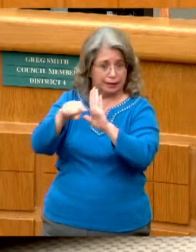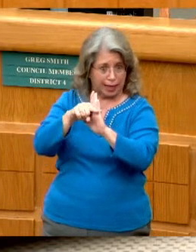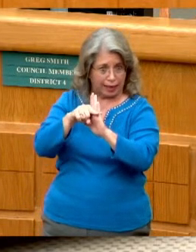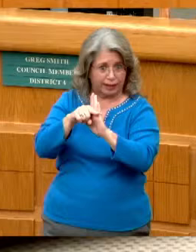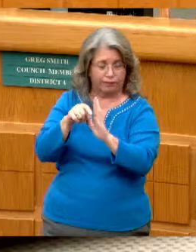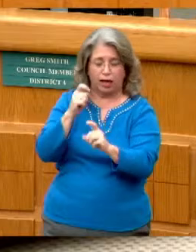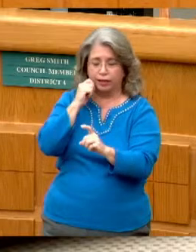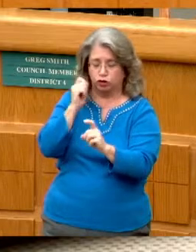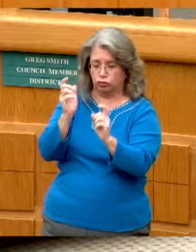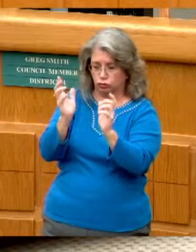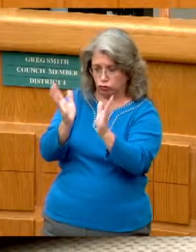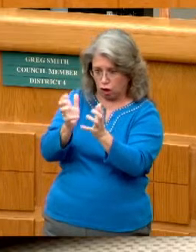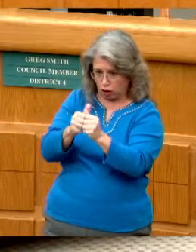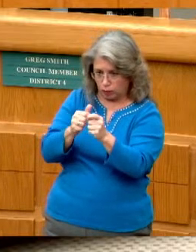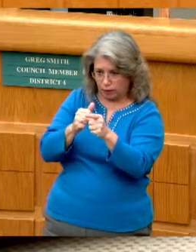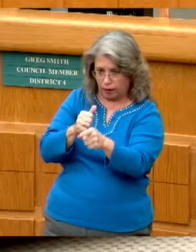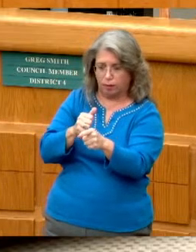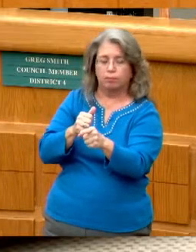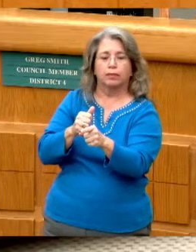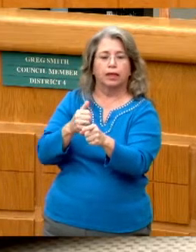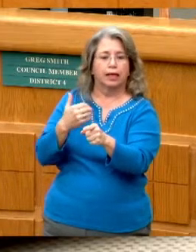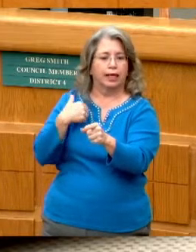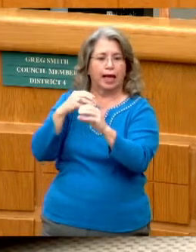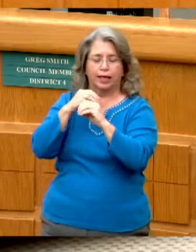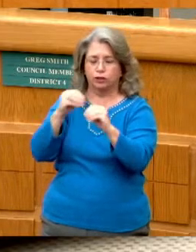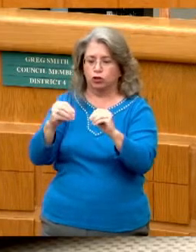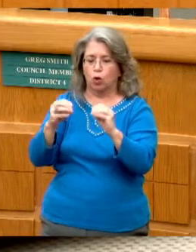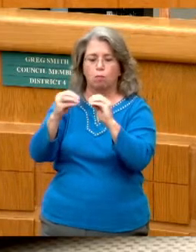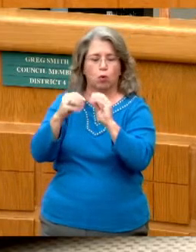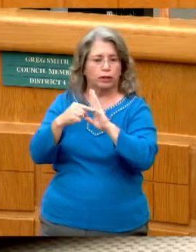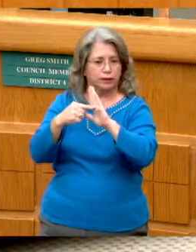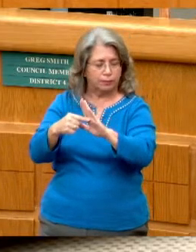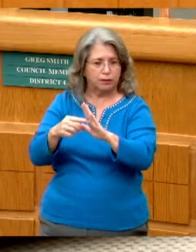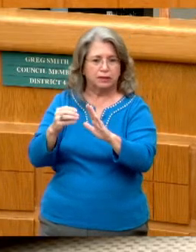He's currently asymptomatic. Thank you all.